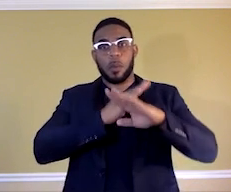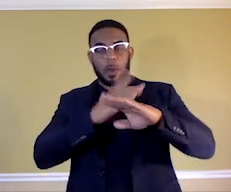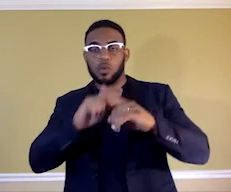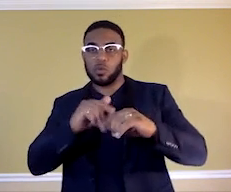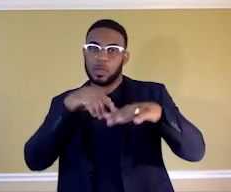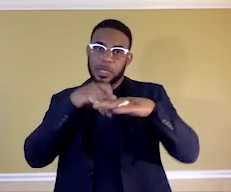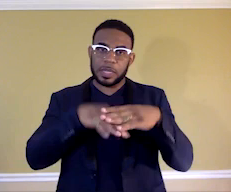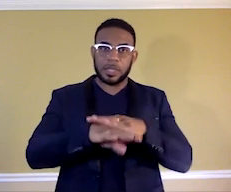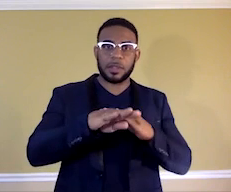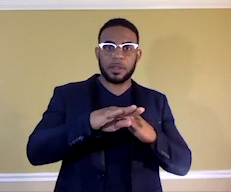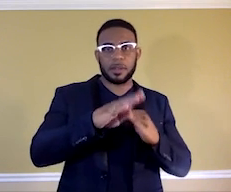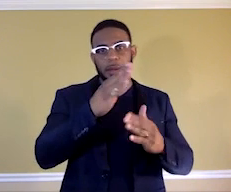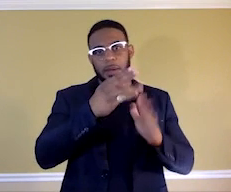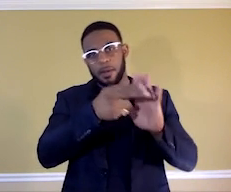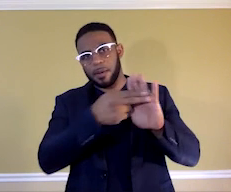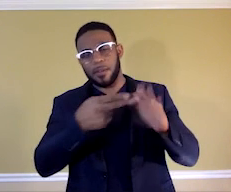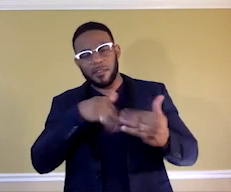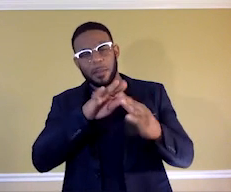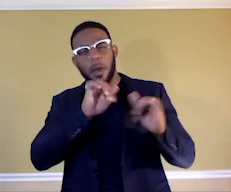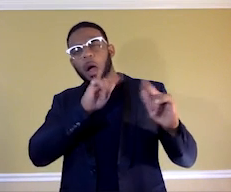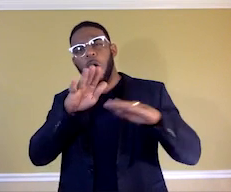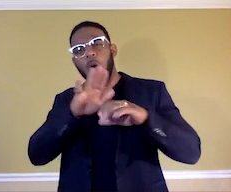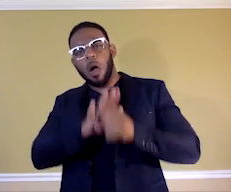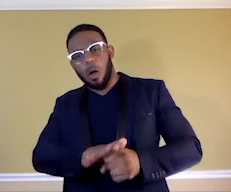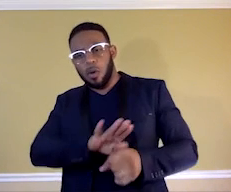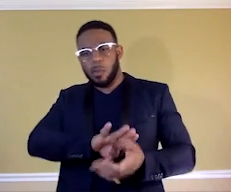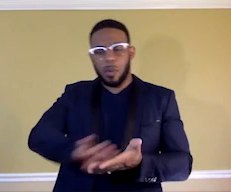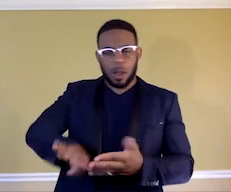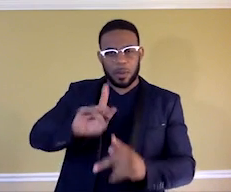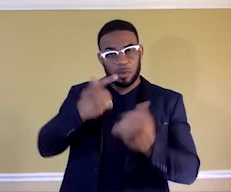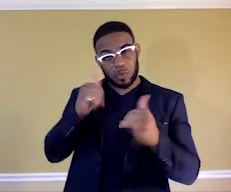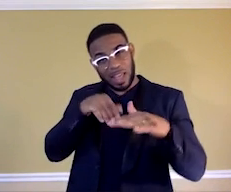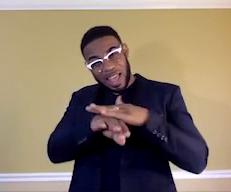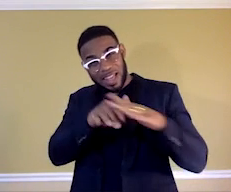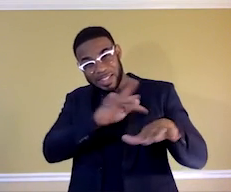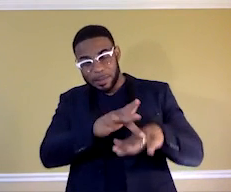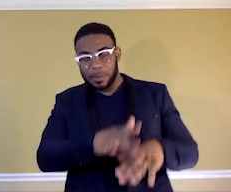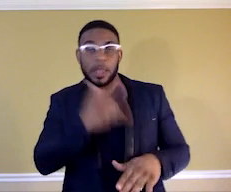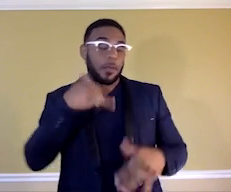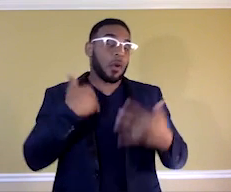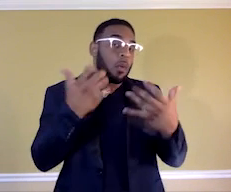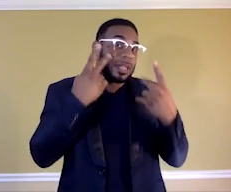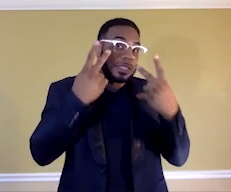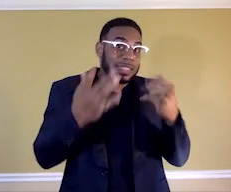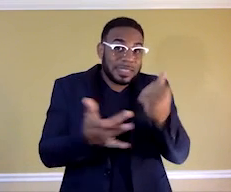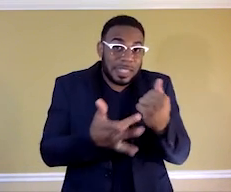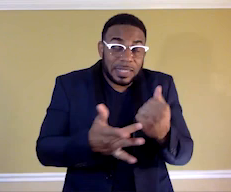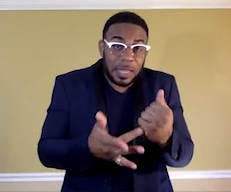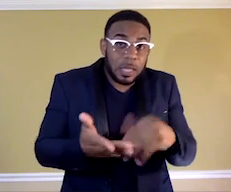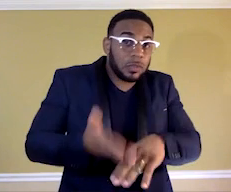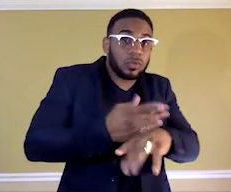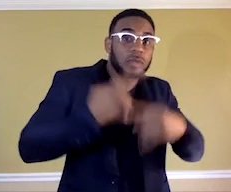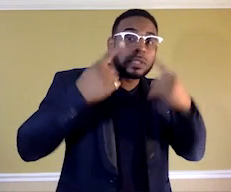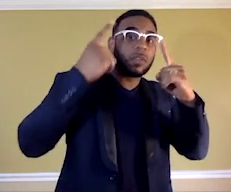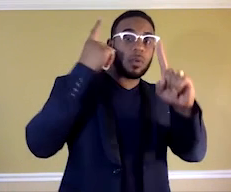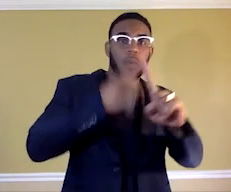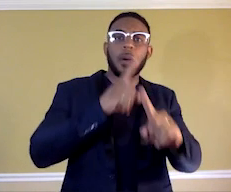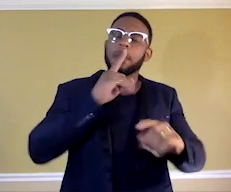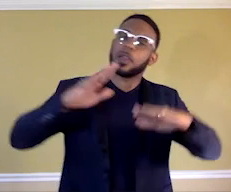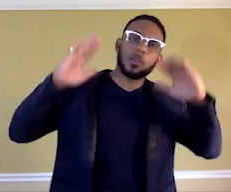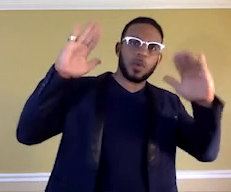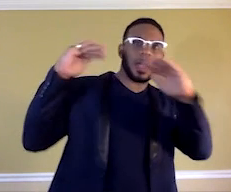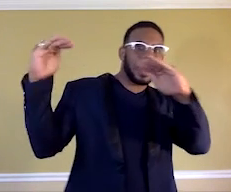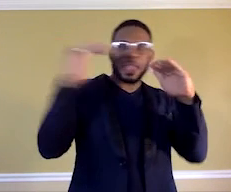to entry faced by all marginalized peoples who are trying to access these spaces. If we want to see technology achieve its goal of being the